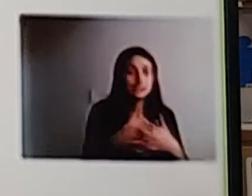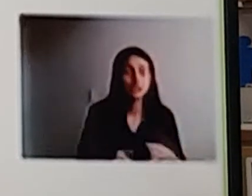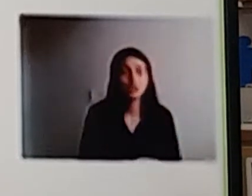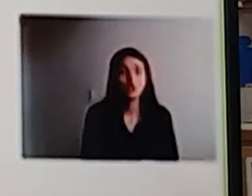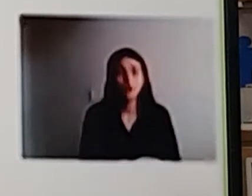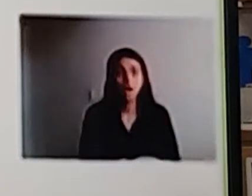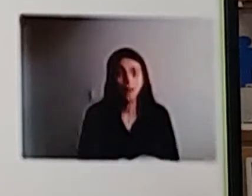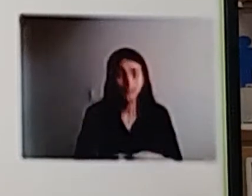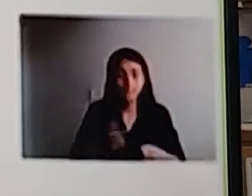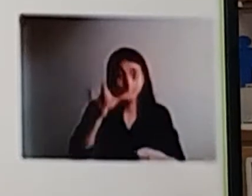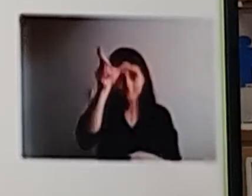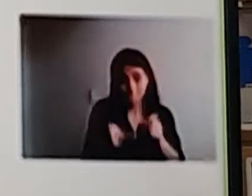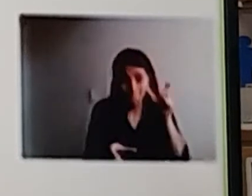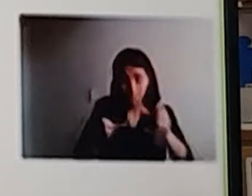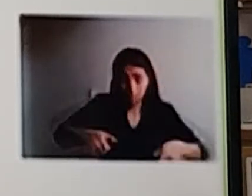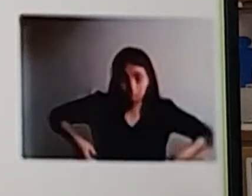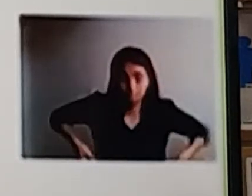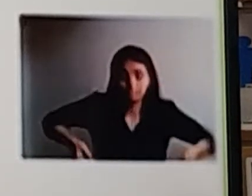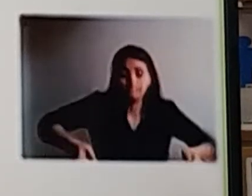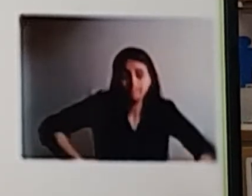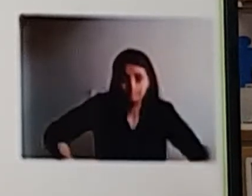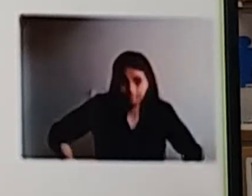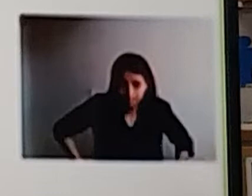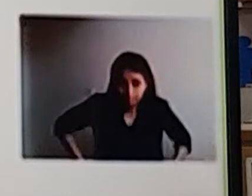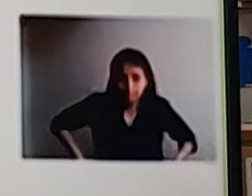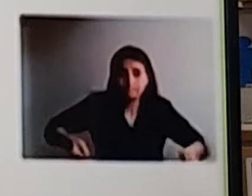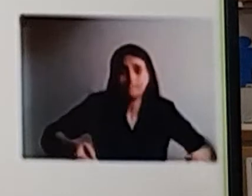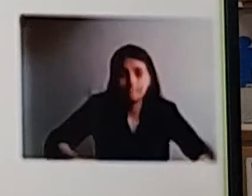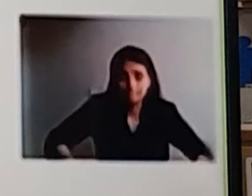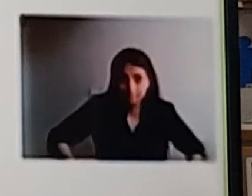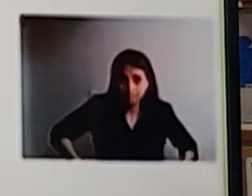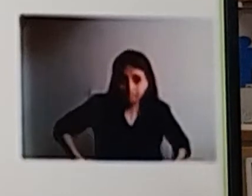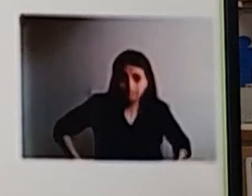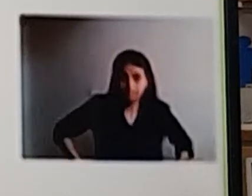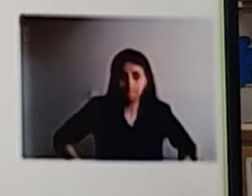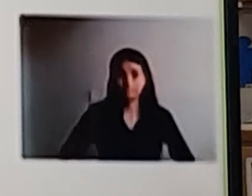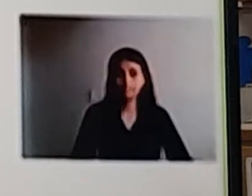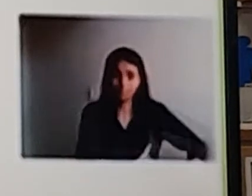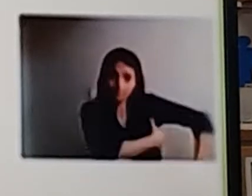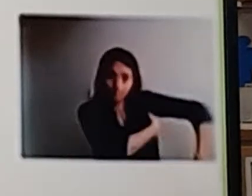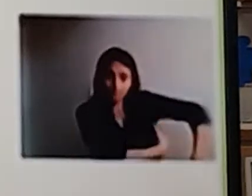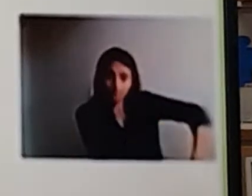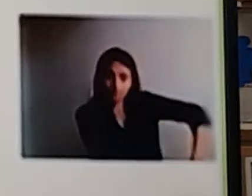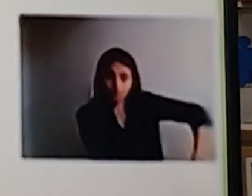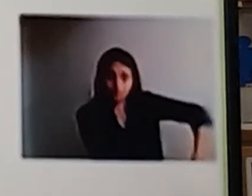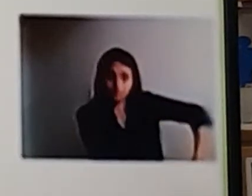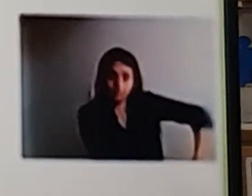of the bar, of the side bar, should be 30 centimeters from the first step.